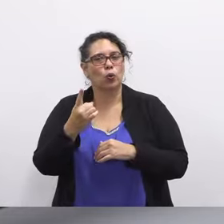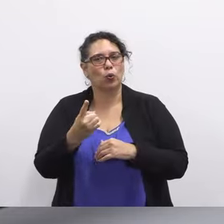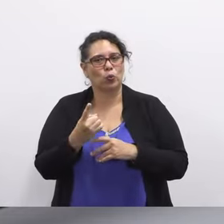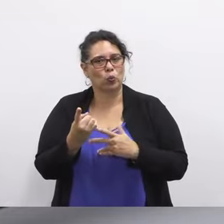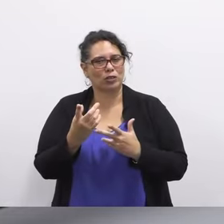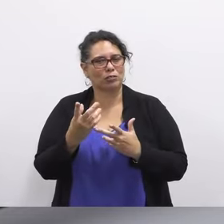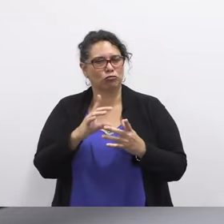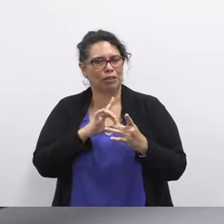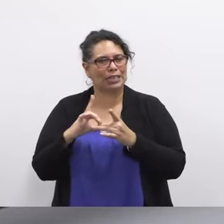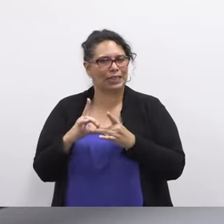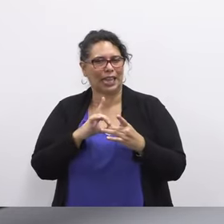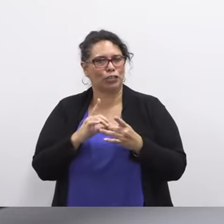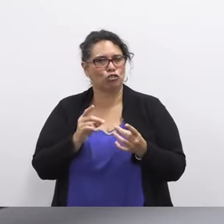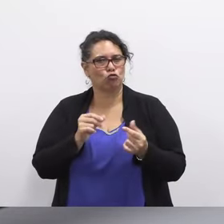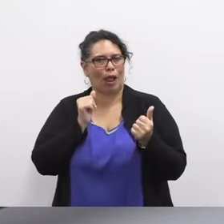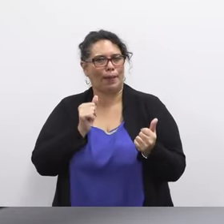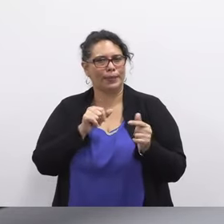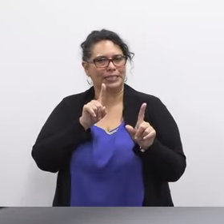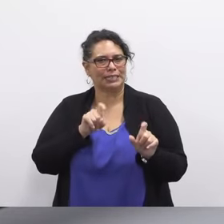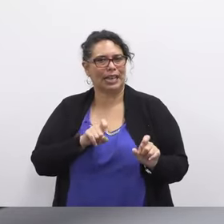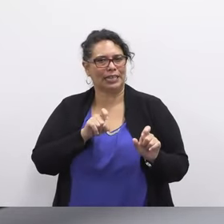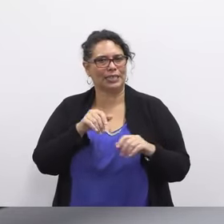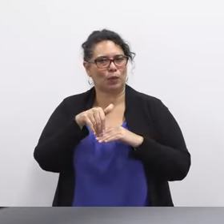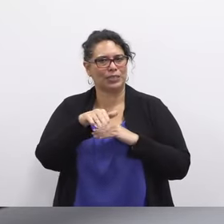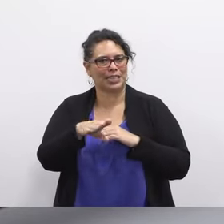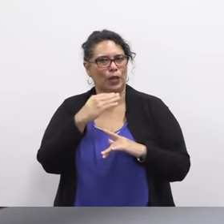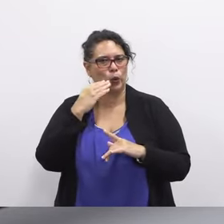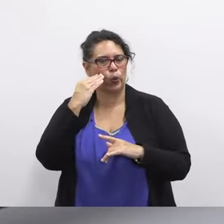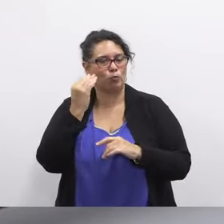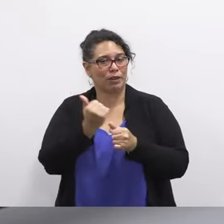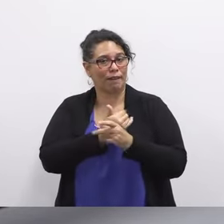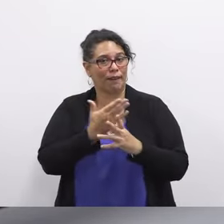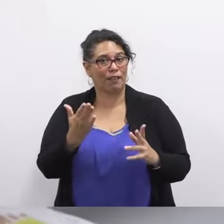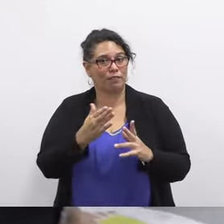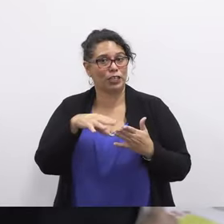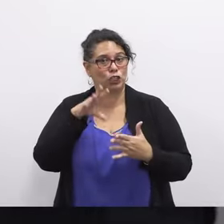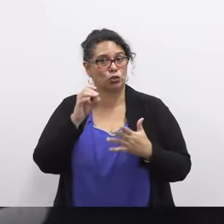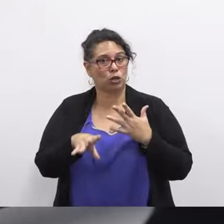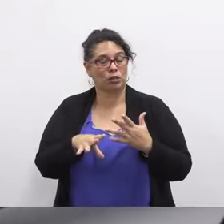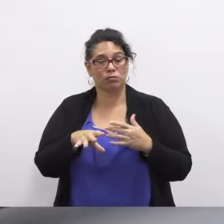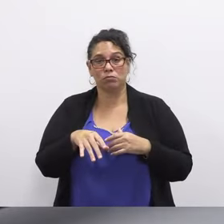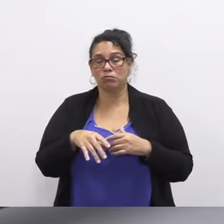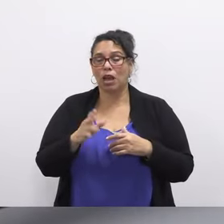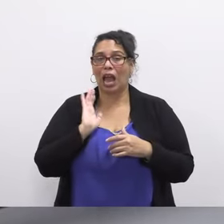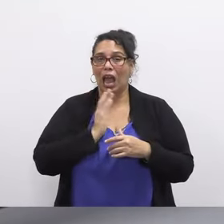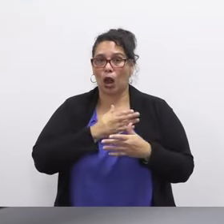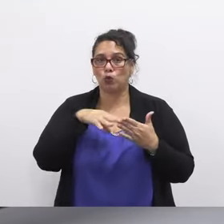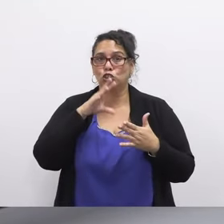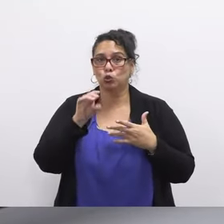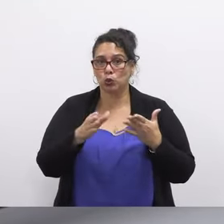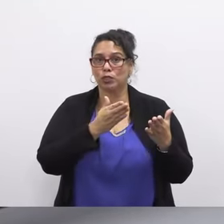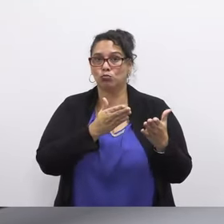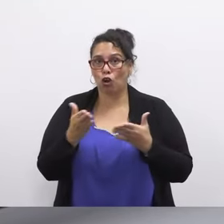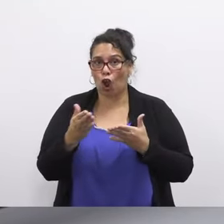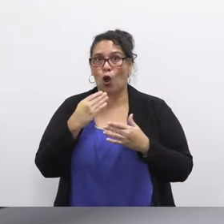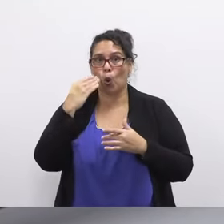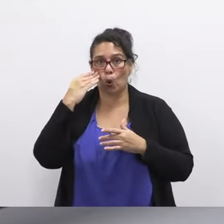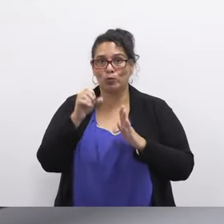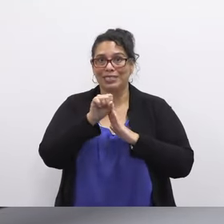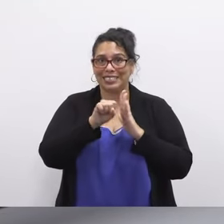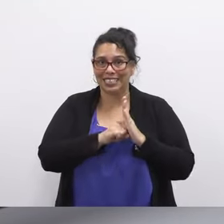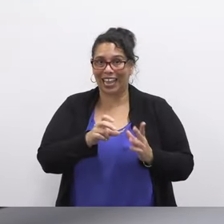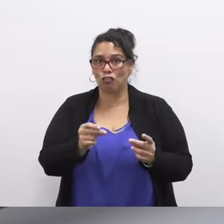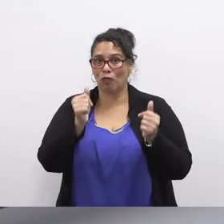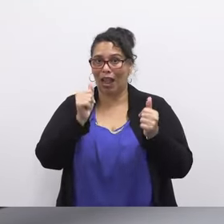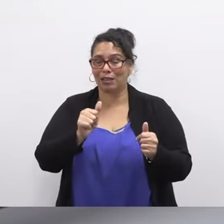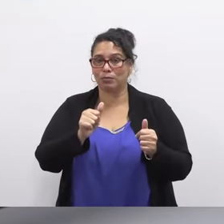rapid tests that are going home with every student. So for anyone listening that wasn't aware, our students are bringing home the state rapid